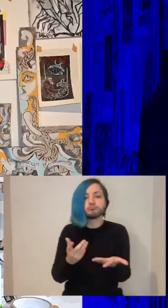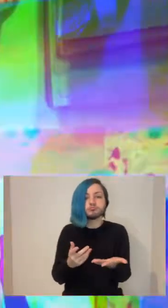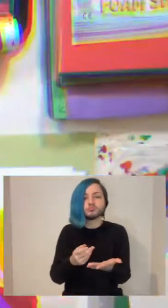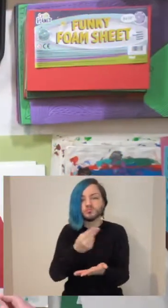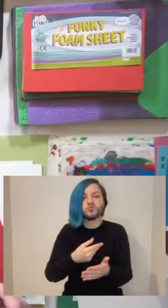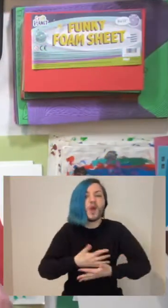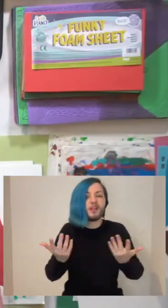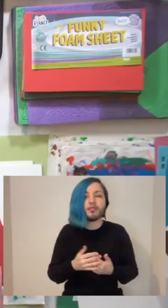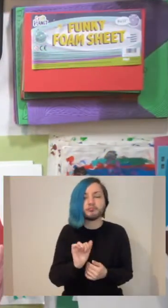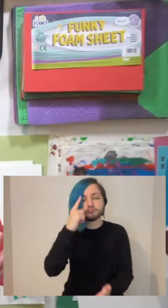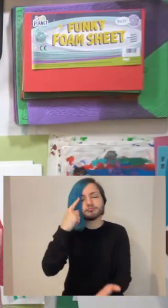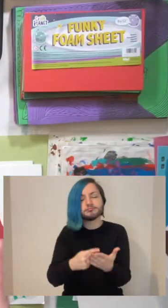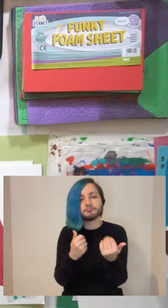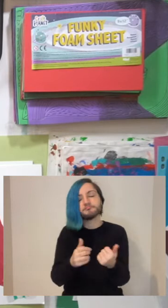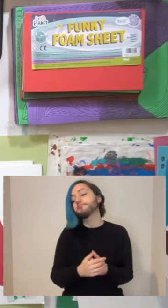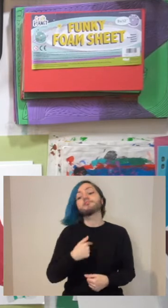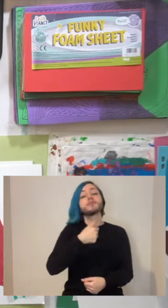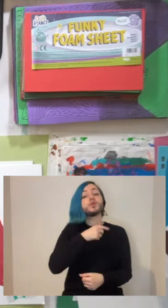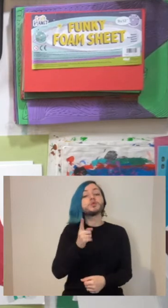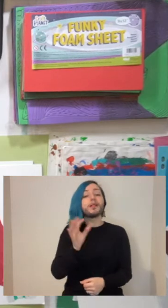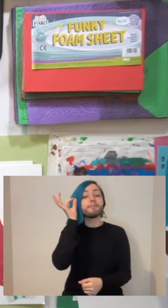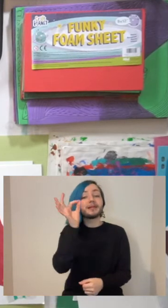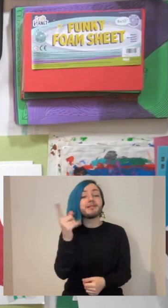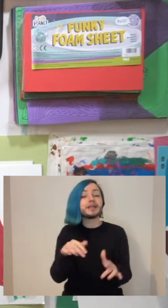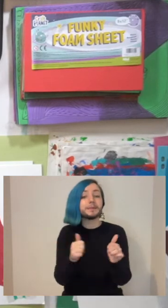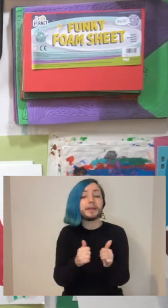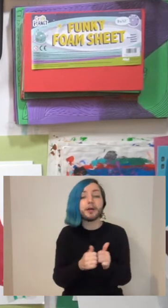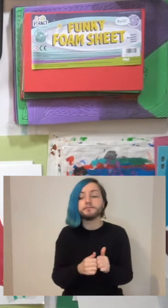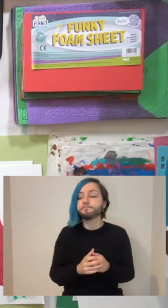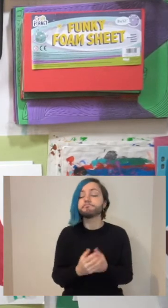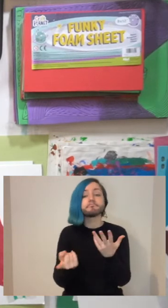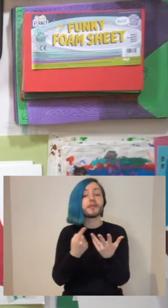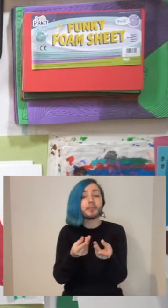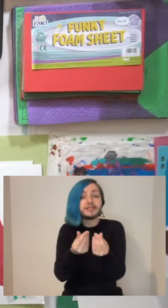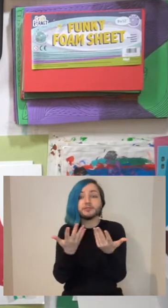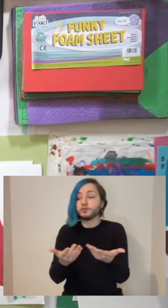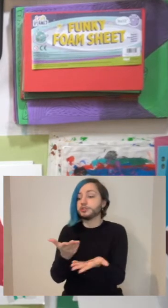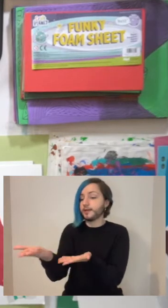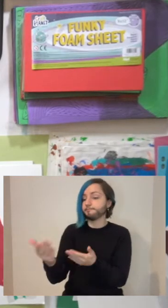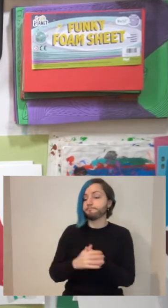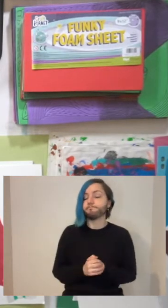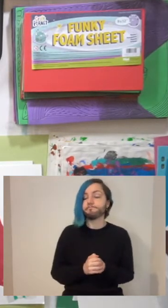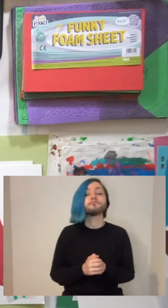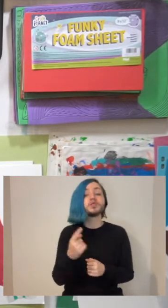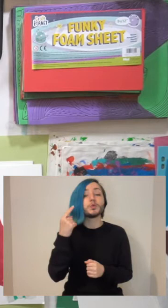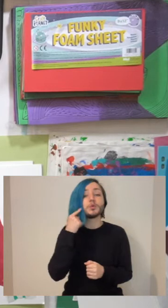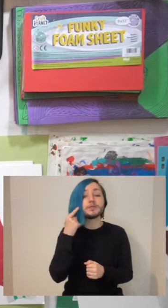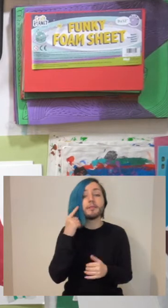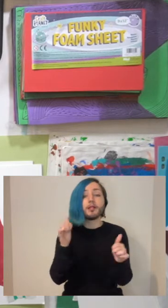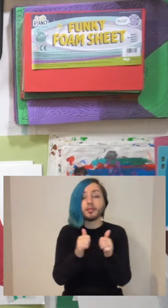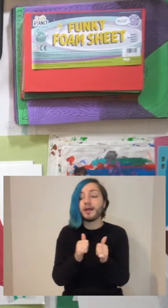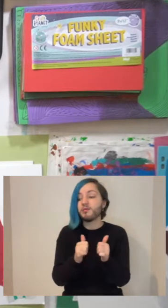paper. So for today, the materials I'm going to use are the